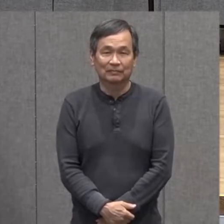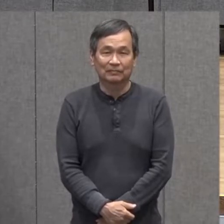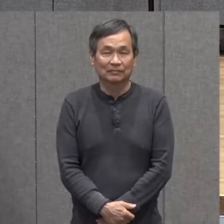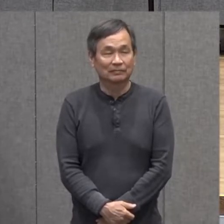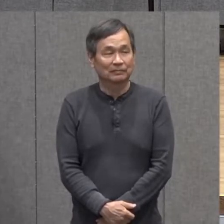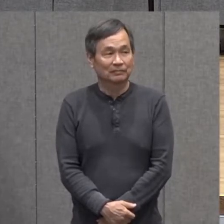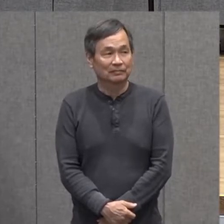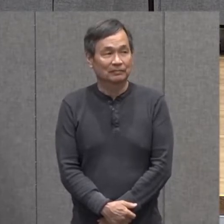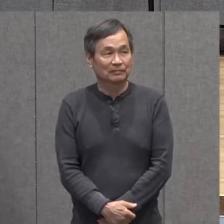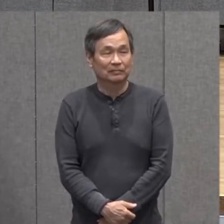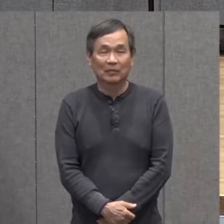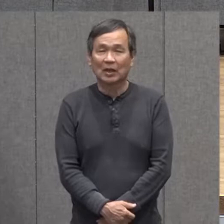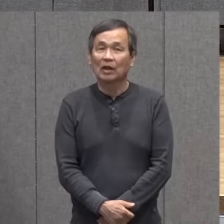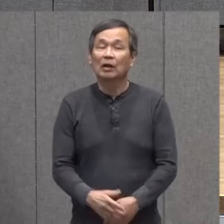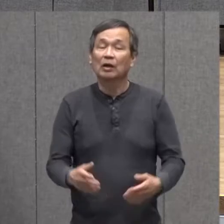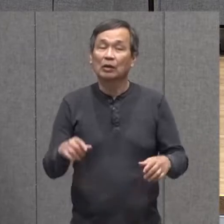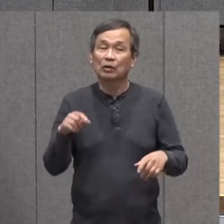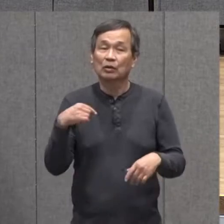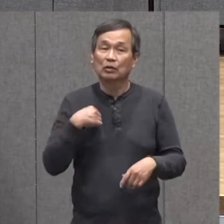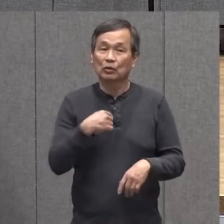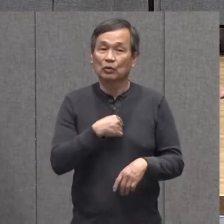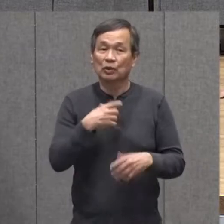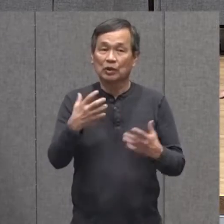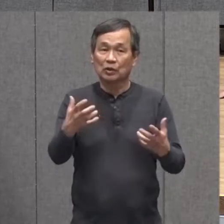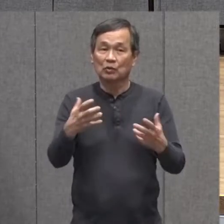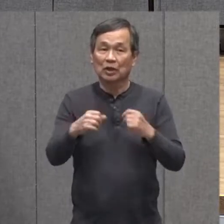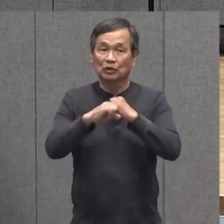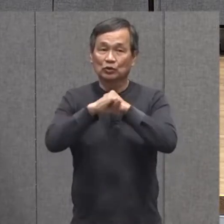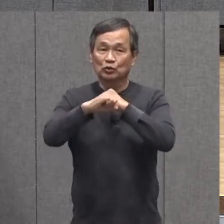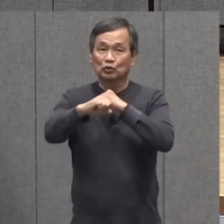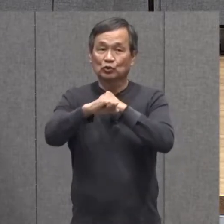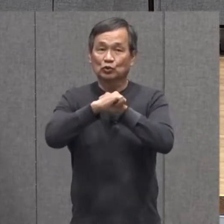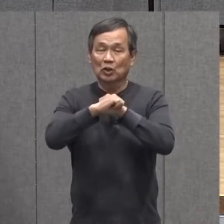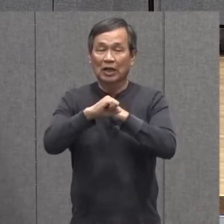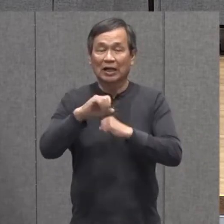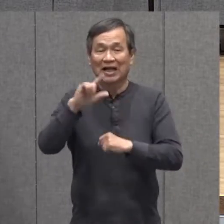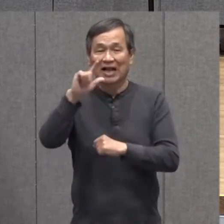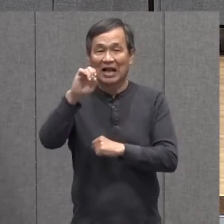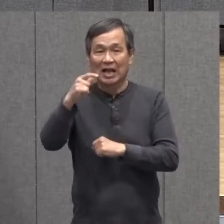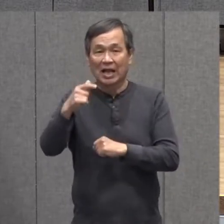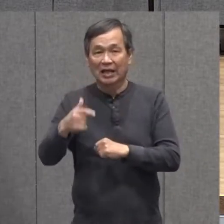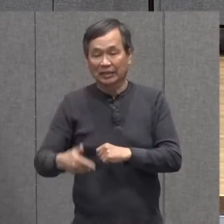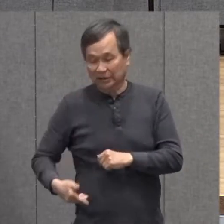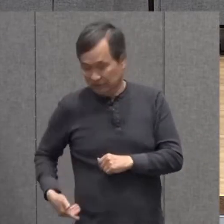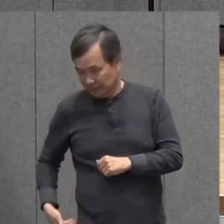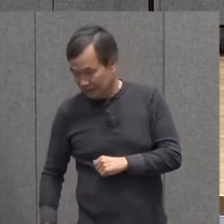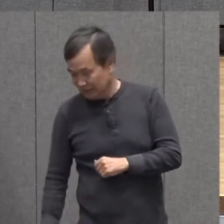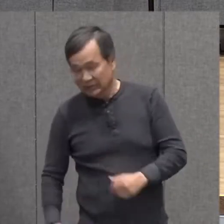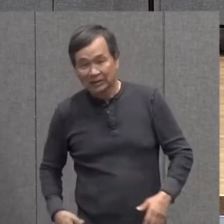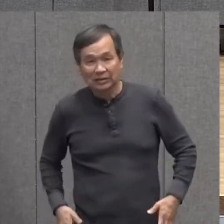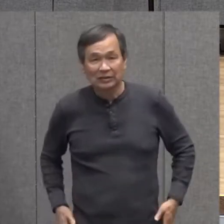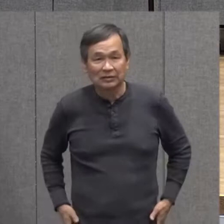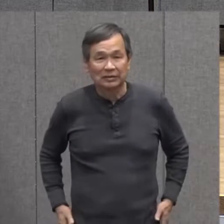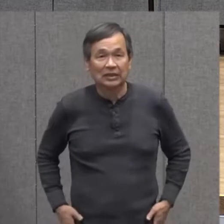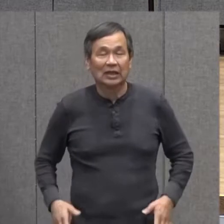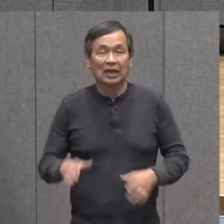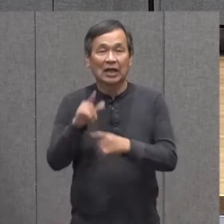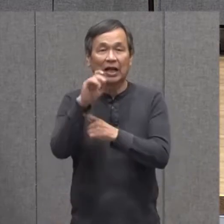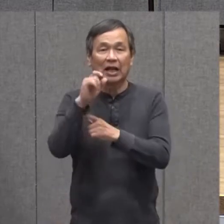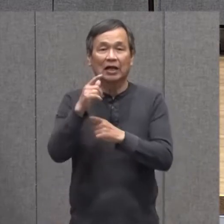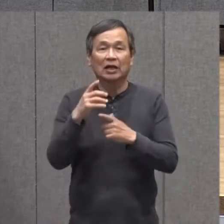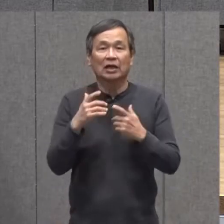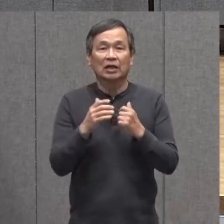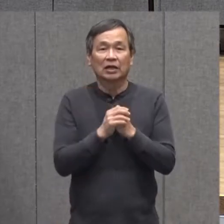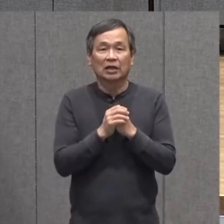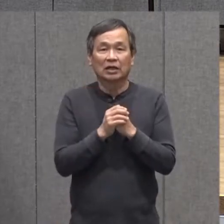move into a stretch for our bottoms, and that muscle is your gluteus maximus. So you're